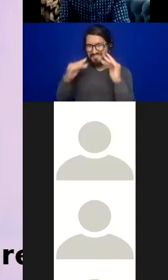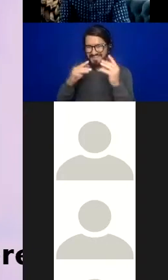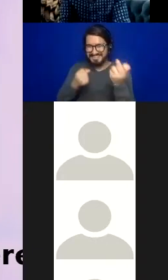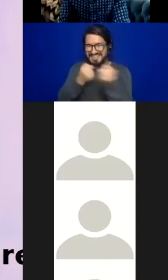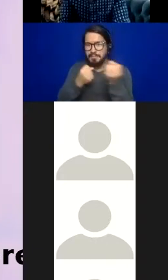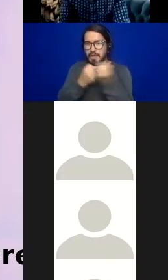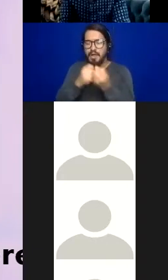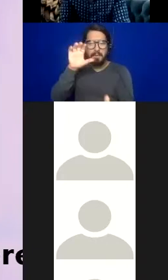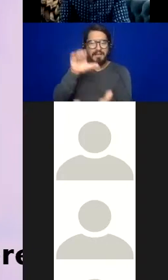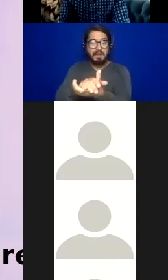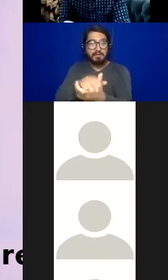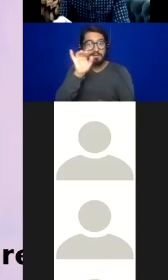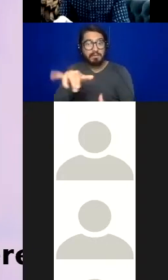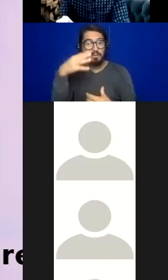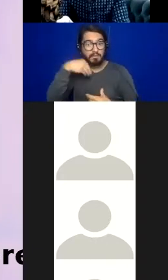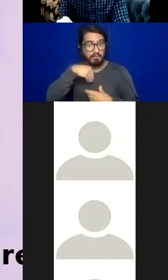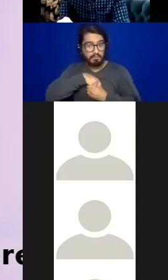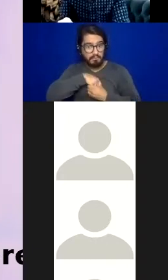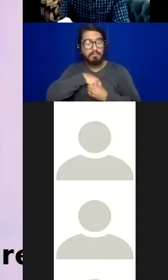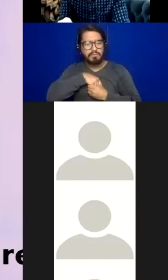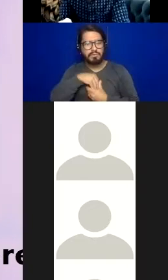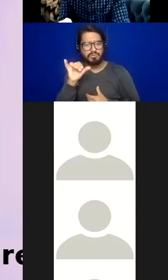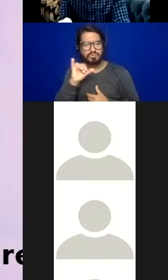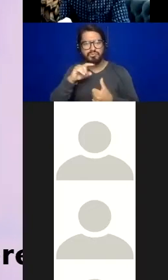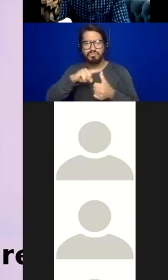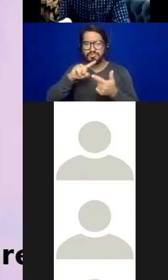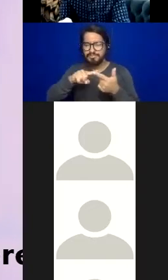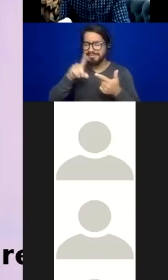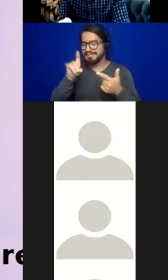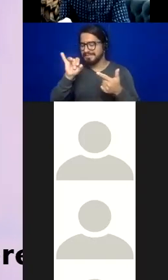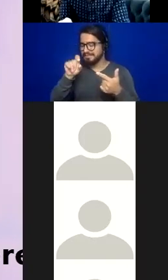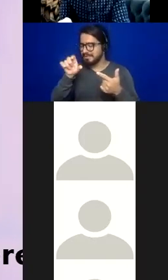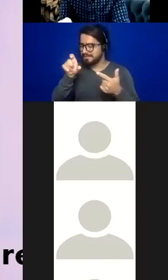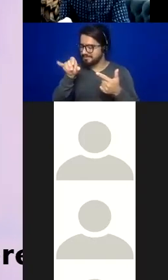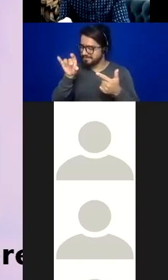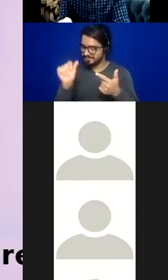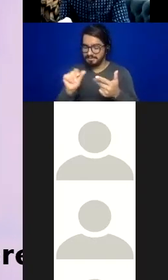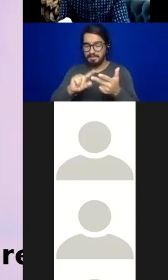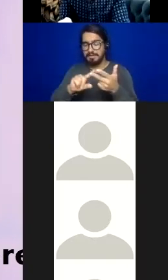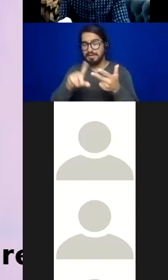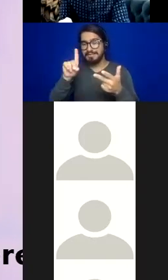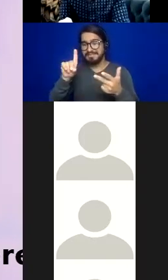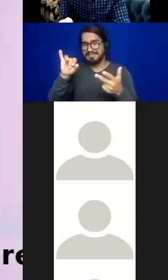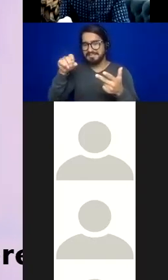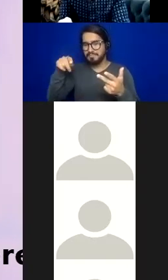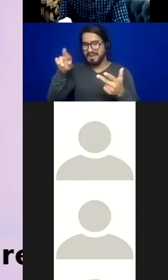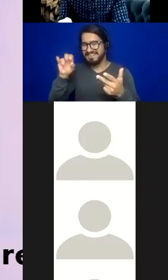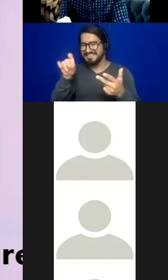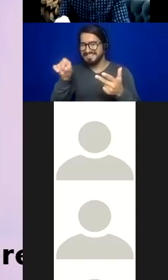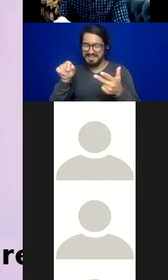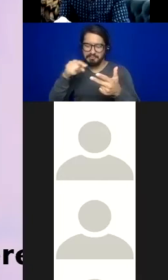differences such as autism, dyslexia, and dyspraxia are natural variations in the human brain.